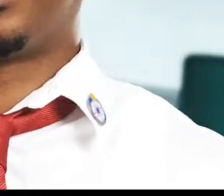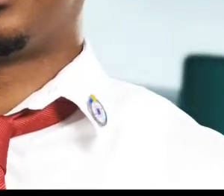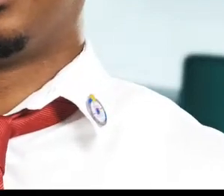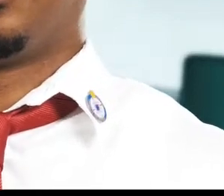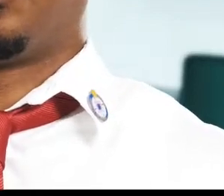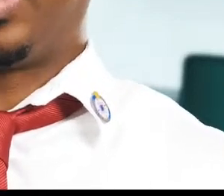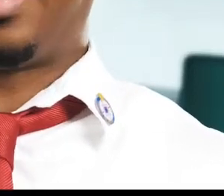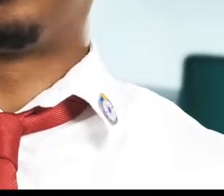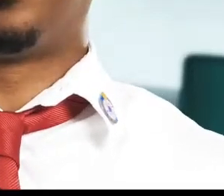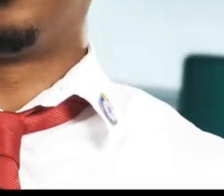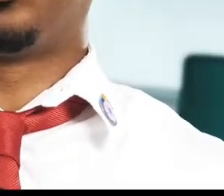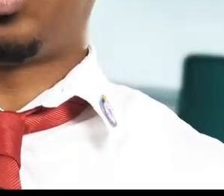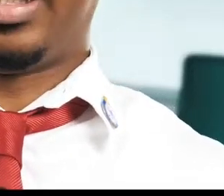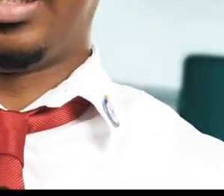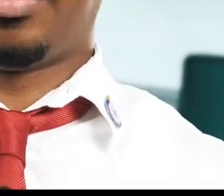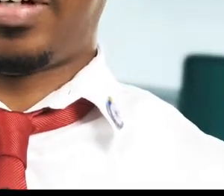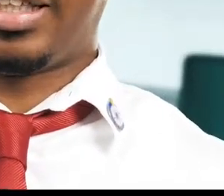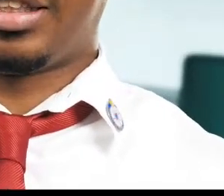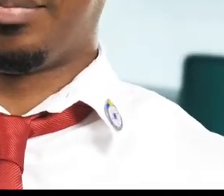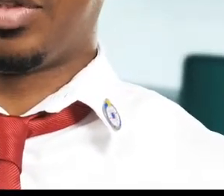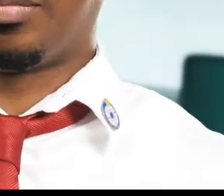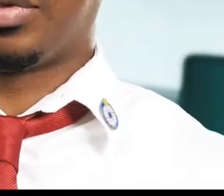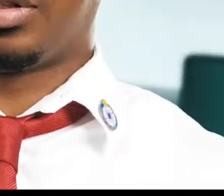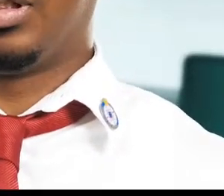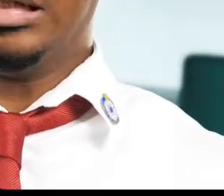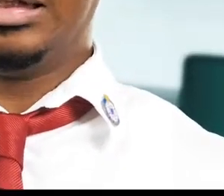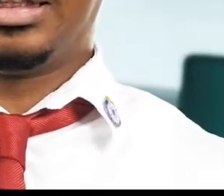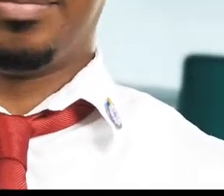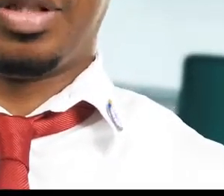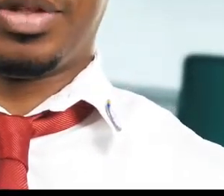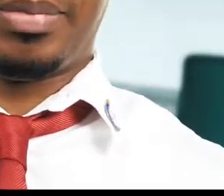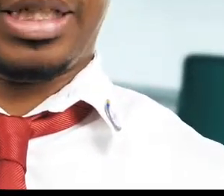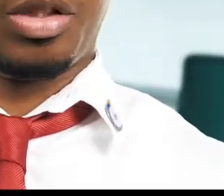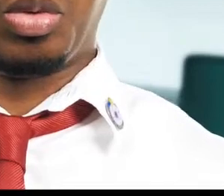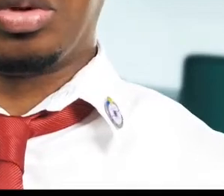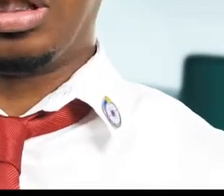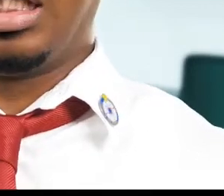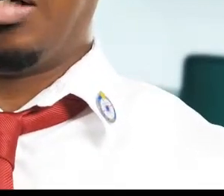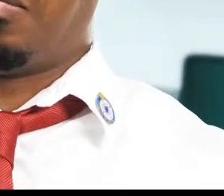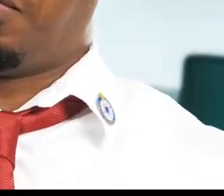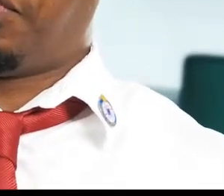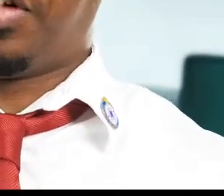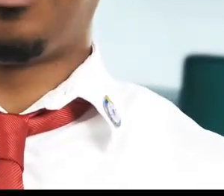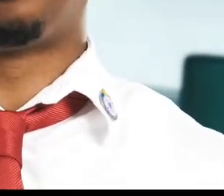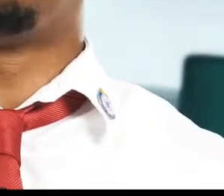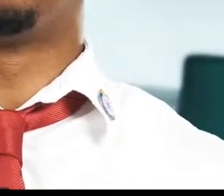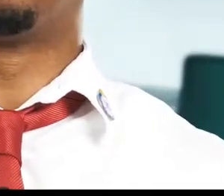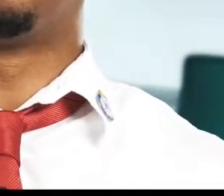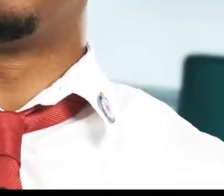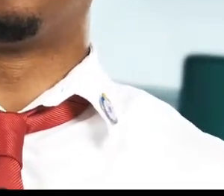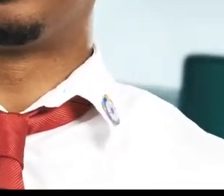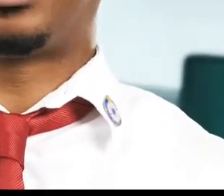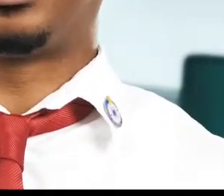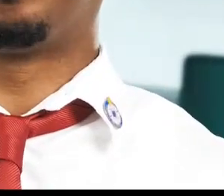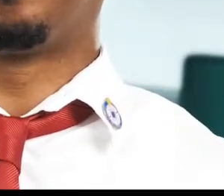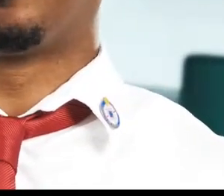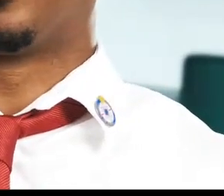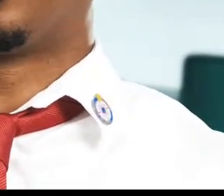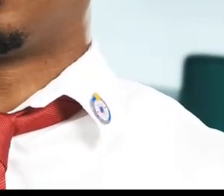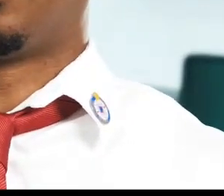and Nevis, we have to be able to identify the symptoms. These symptoms may include fever for a prolonged period of